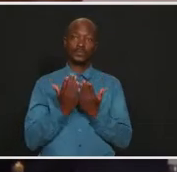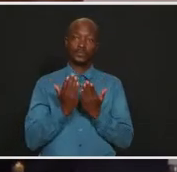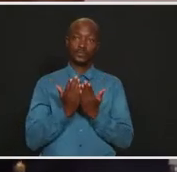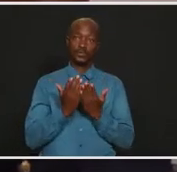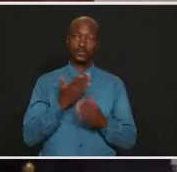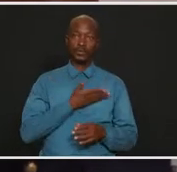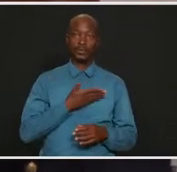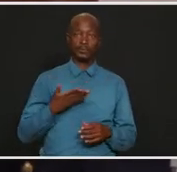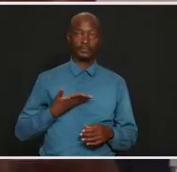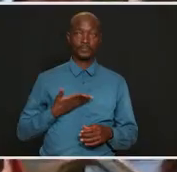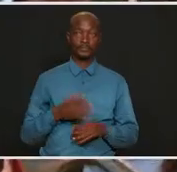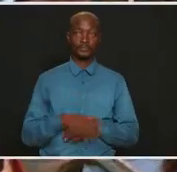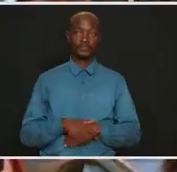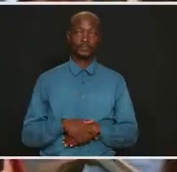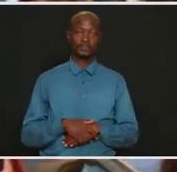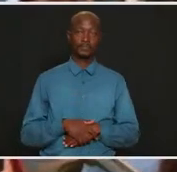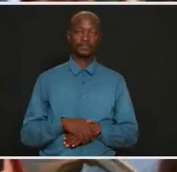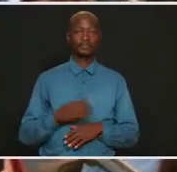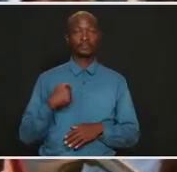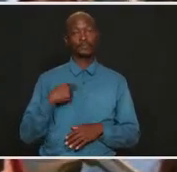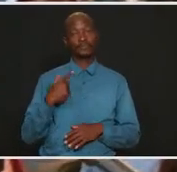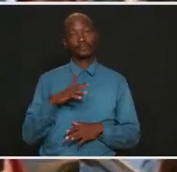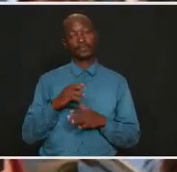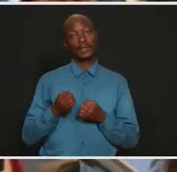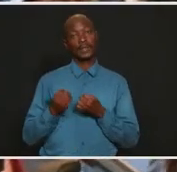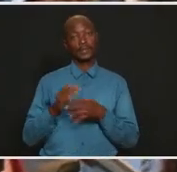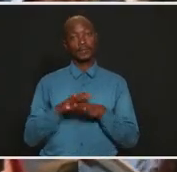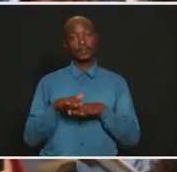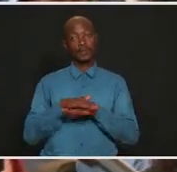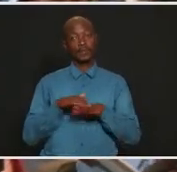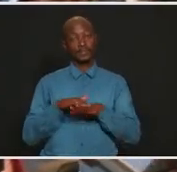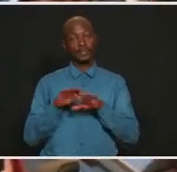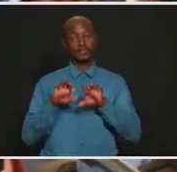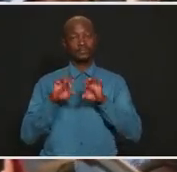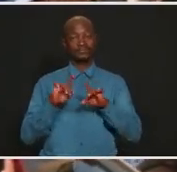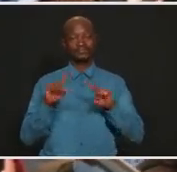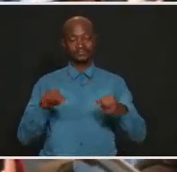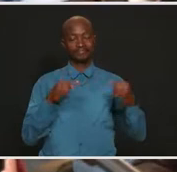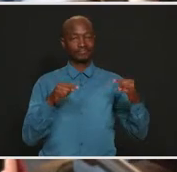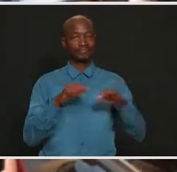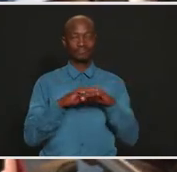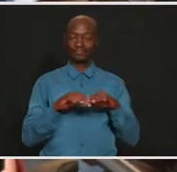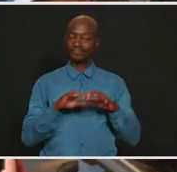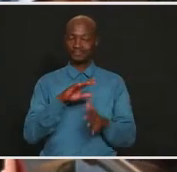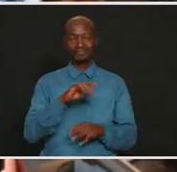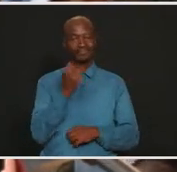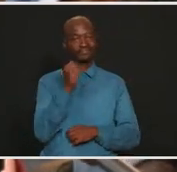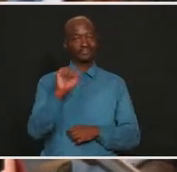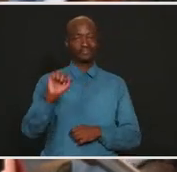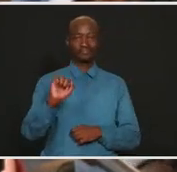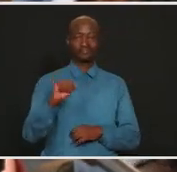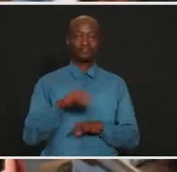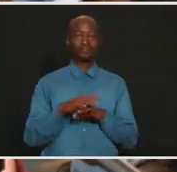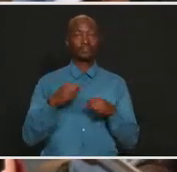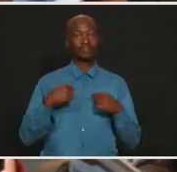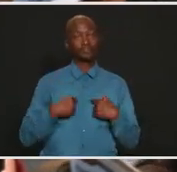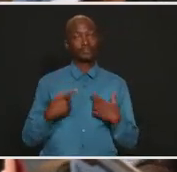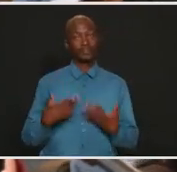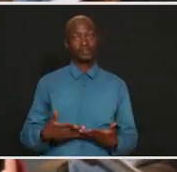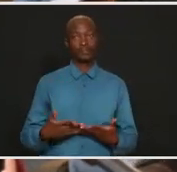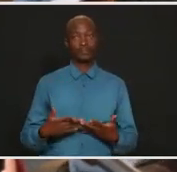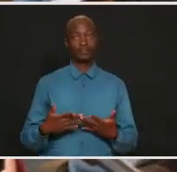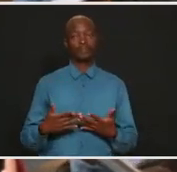Mom sorry I'm nervous I pose a basic educational laws Amendment bill in its entirety I'm here as a